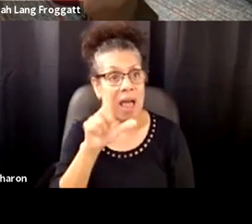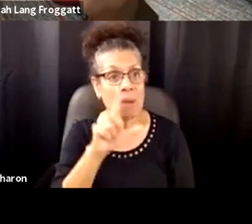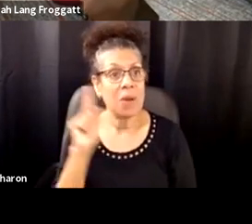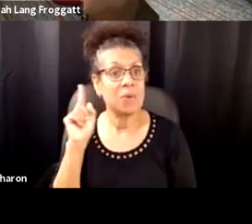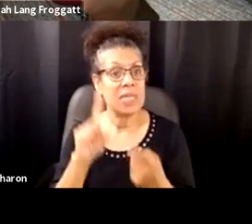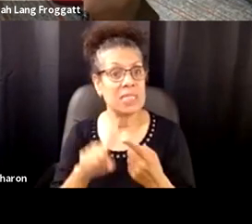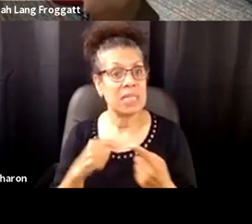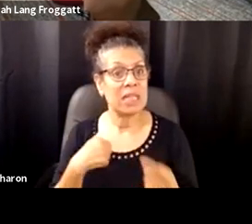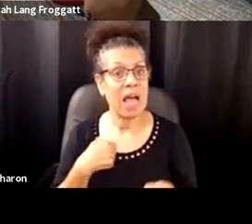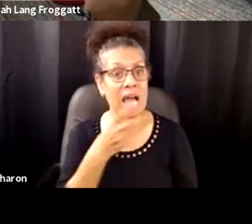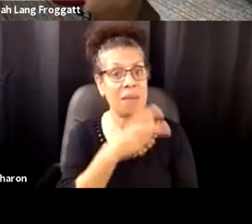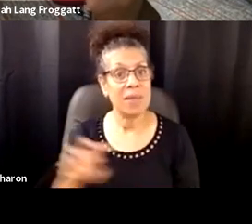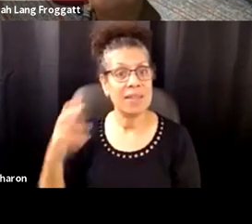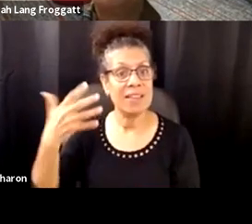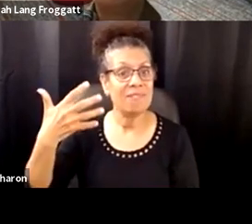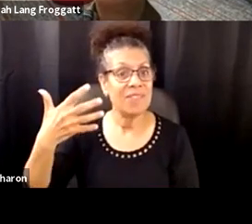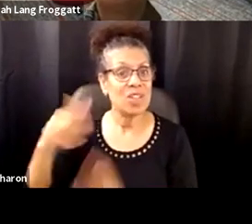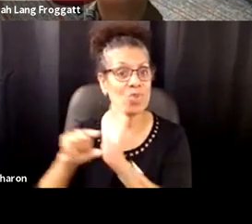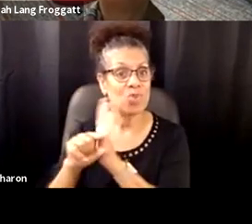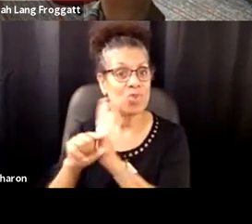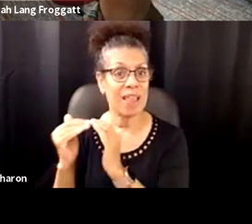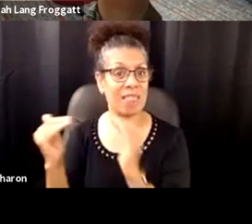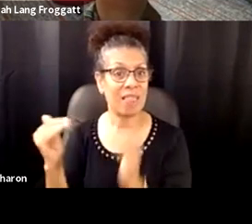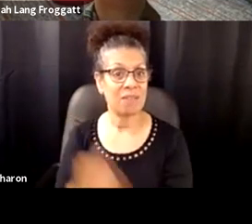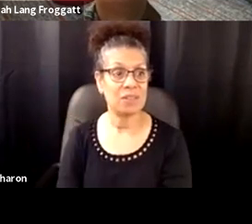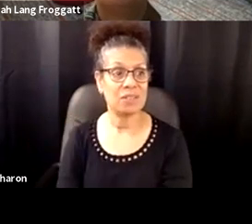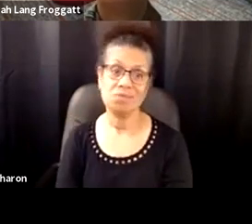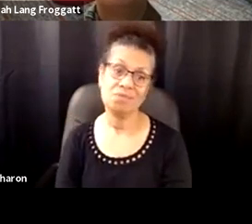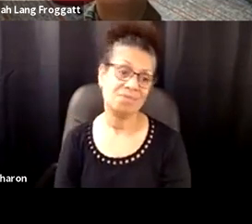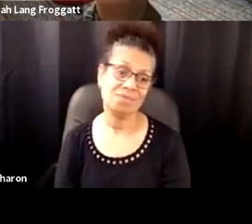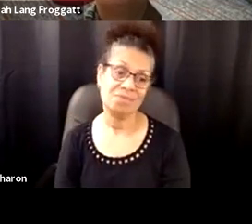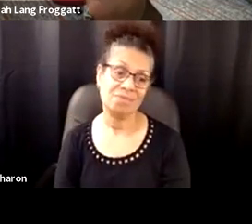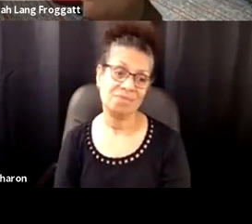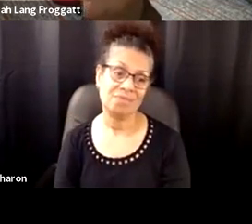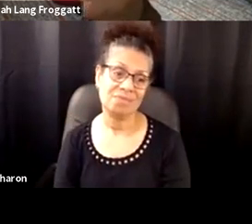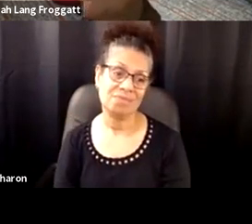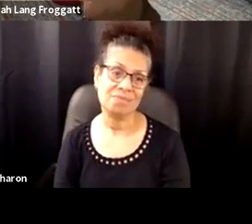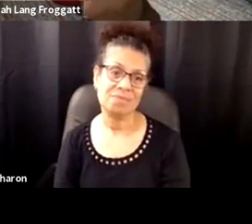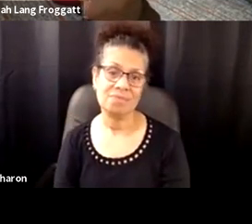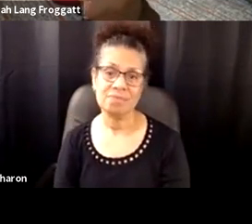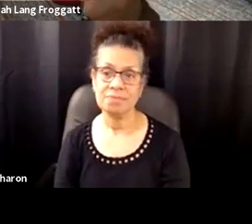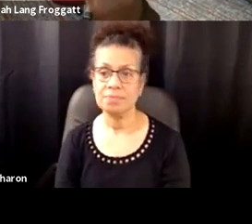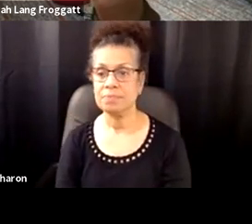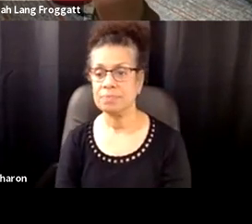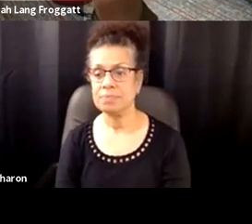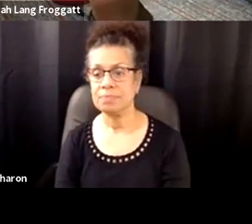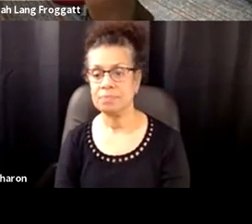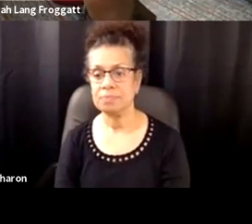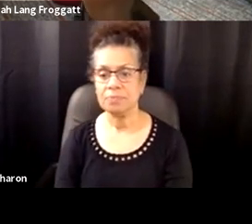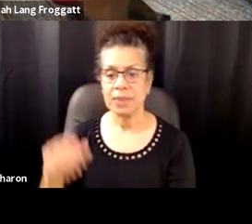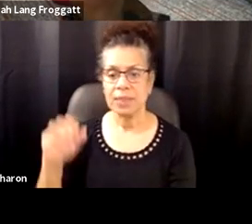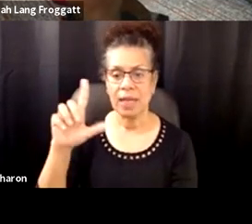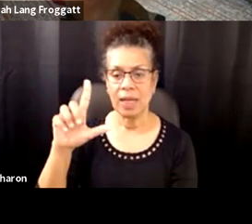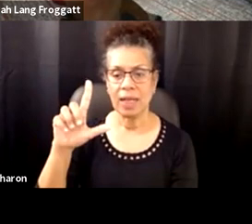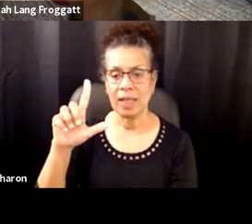until i'm literally in the fifth grade um yeah i can i can jump in with that and i'm sure my colleagues have more to